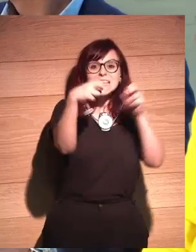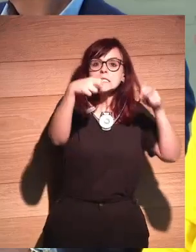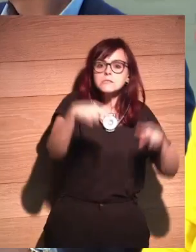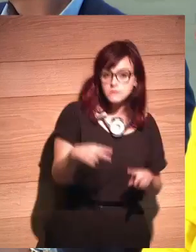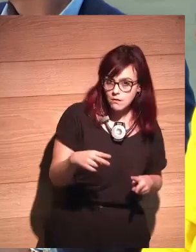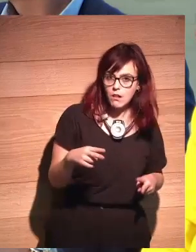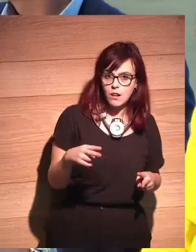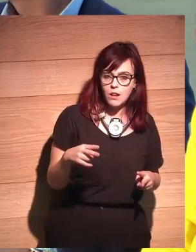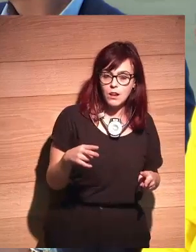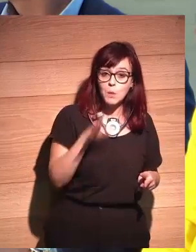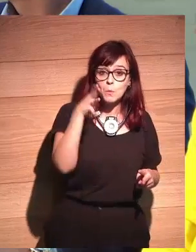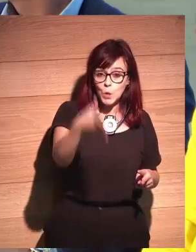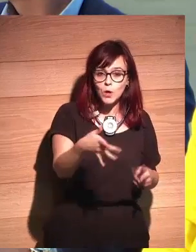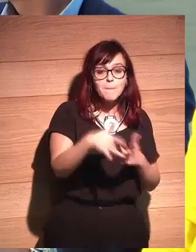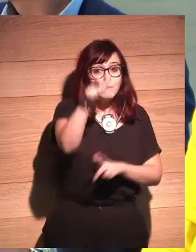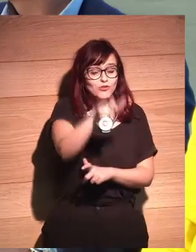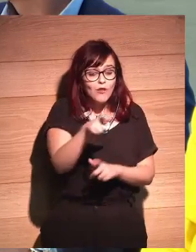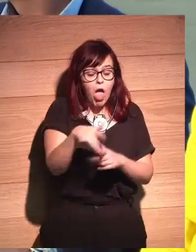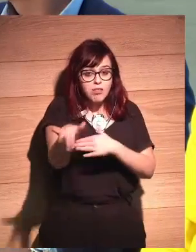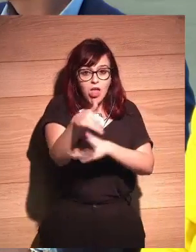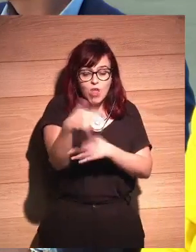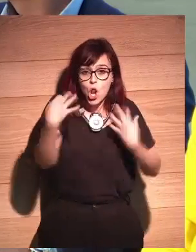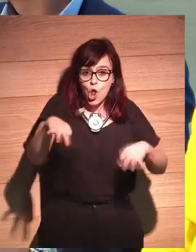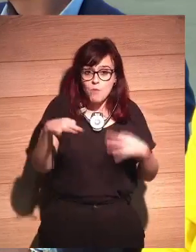people, they have a lot of this is logic. This